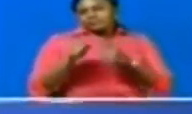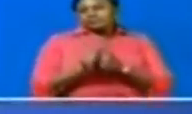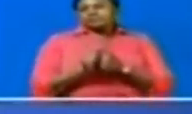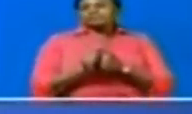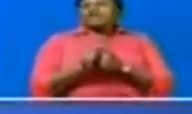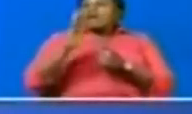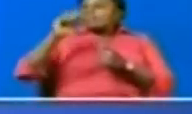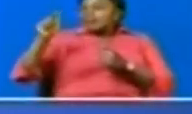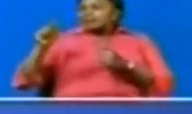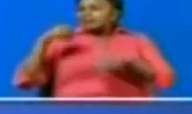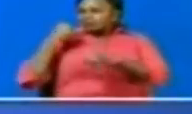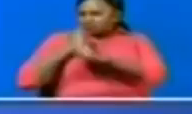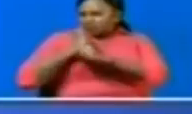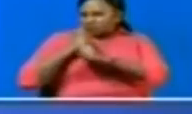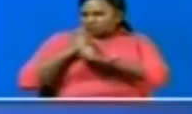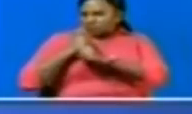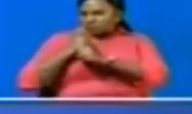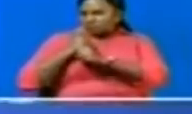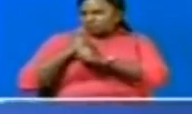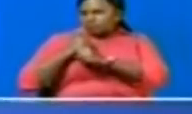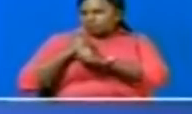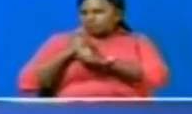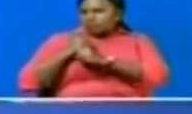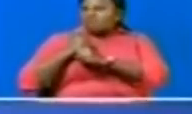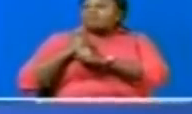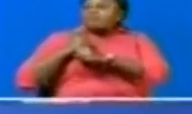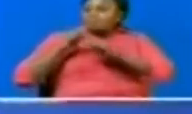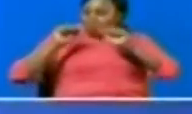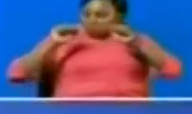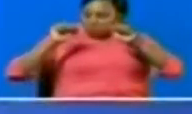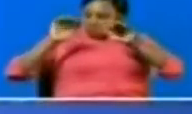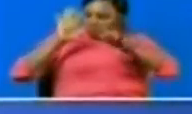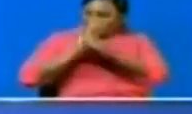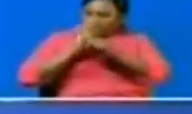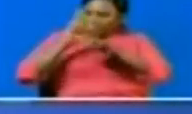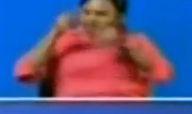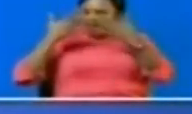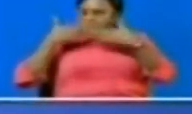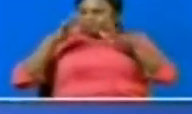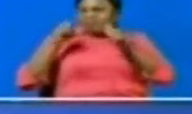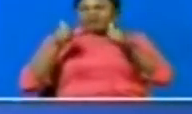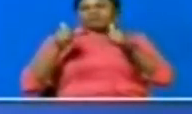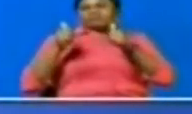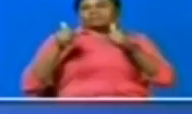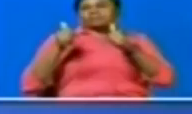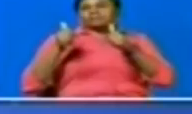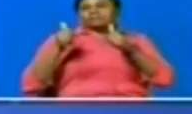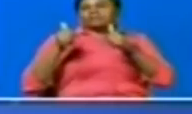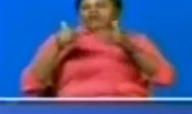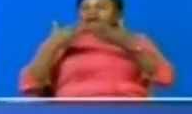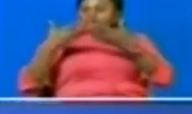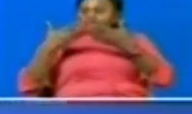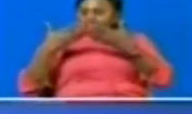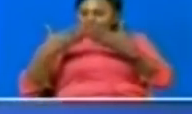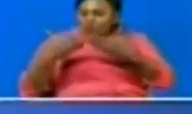So Bett has done what many Kenyans have not done. Poteza, officer